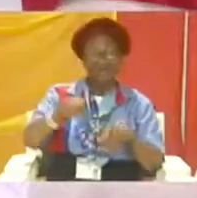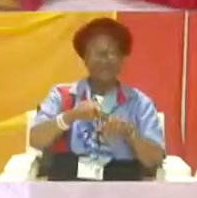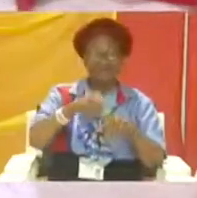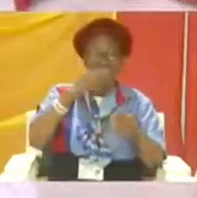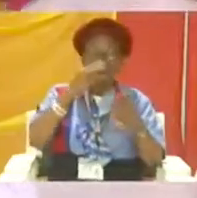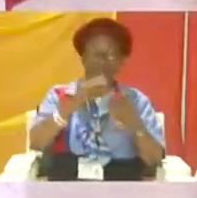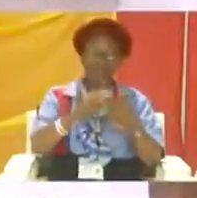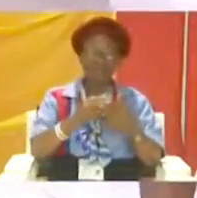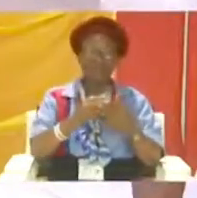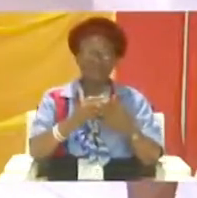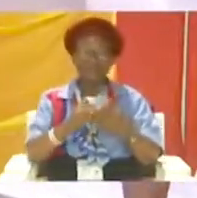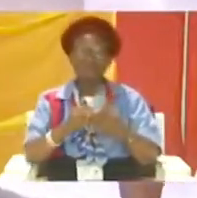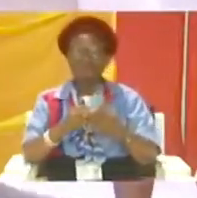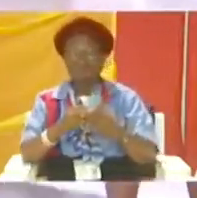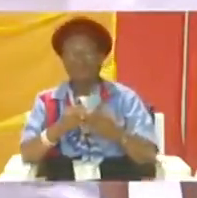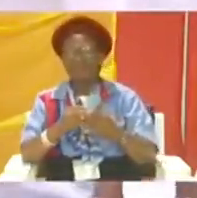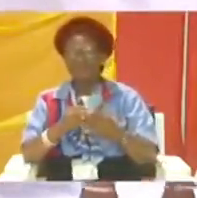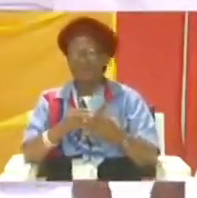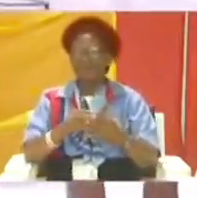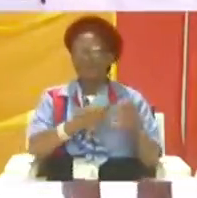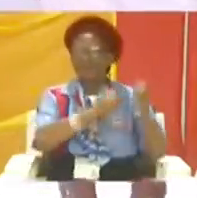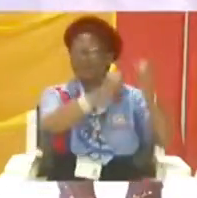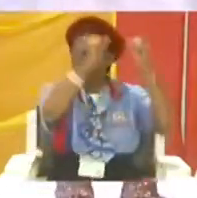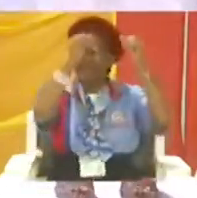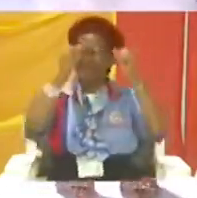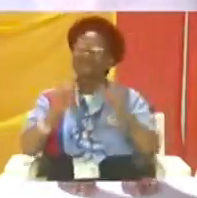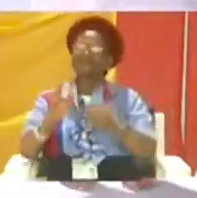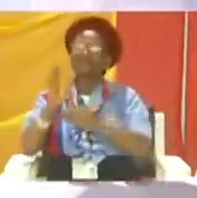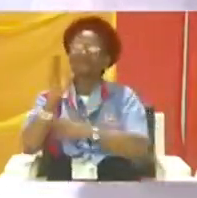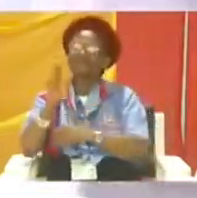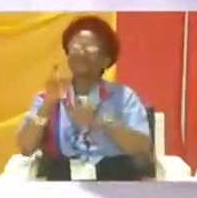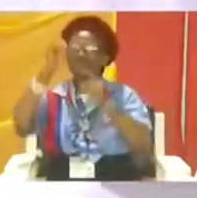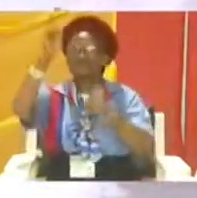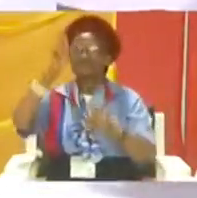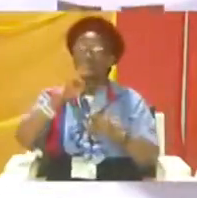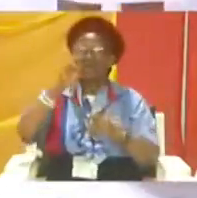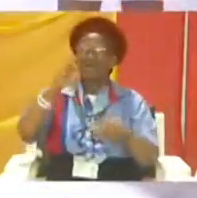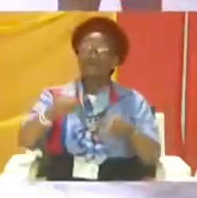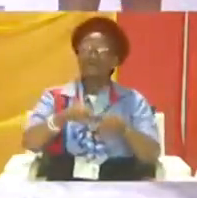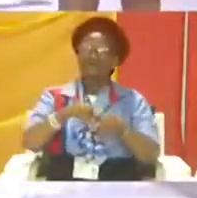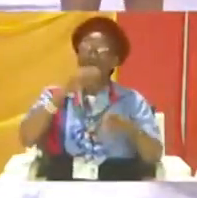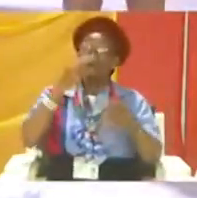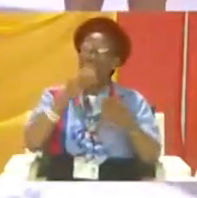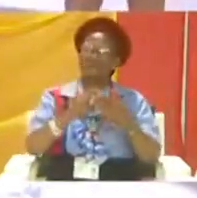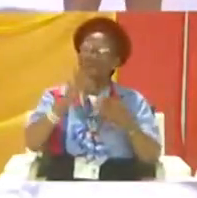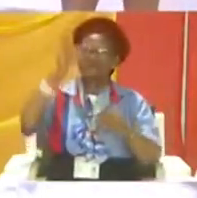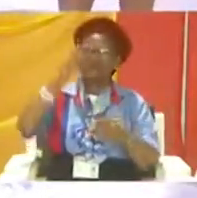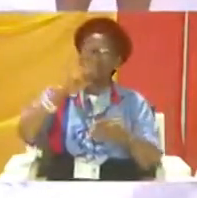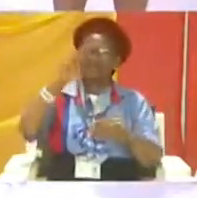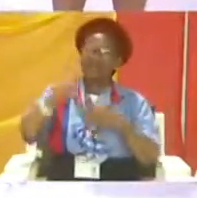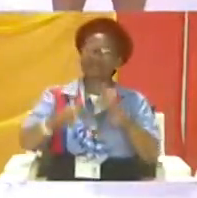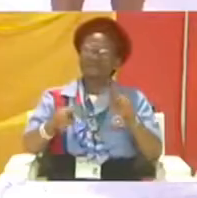so high. Almighty God. So good and so high.